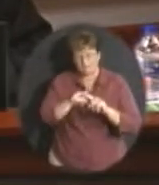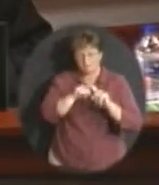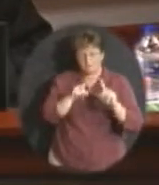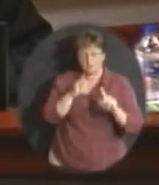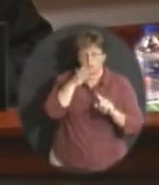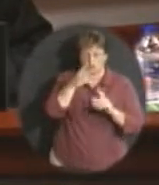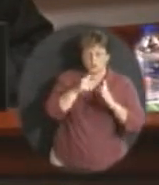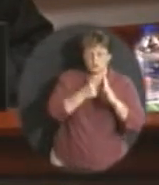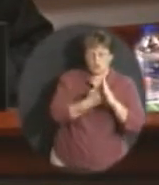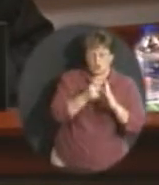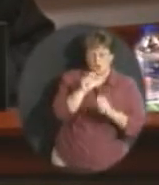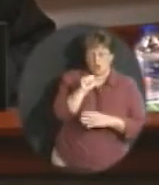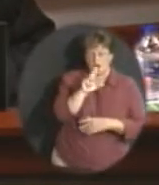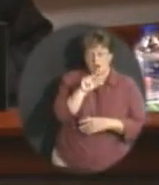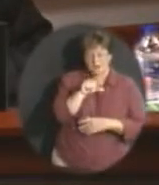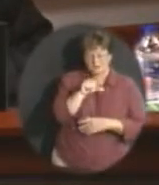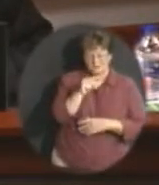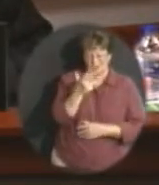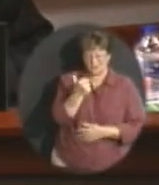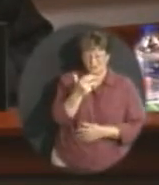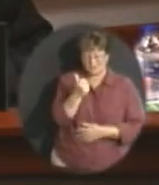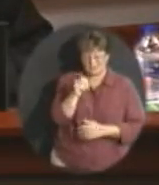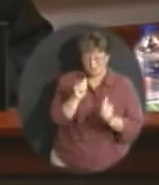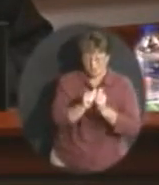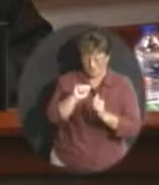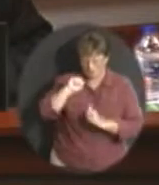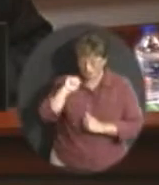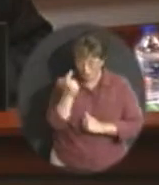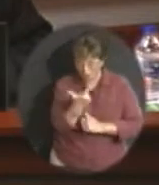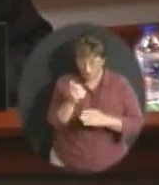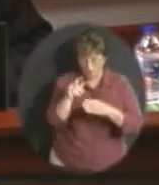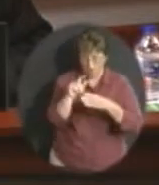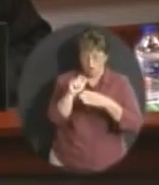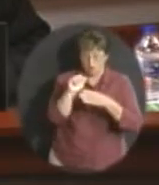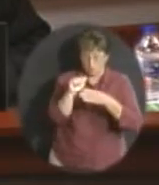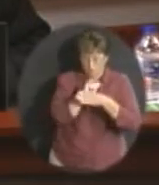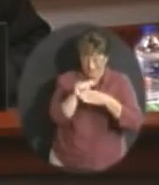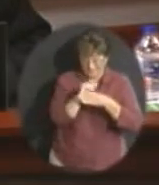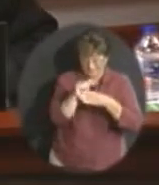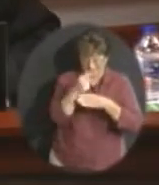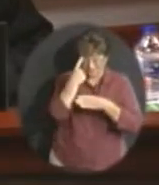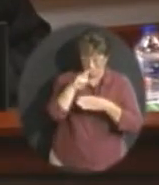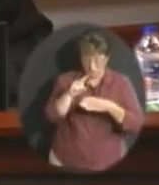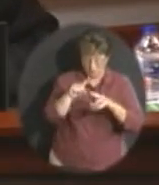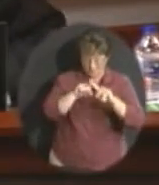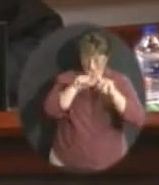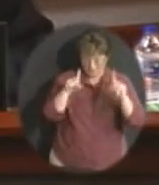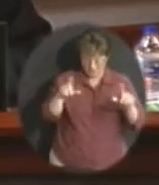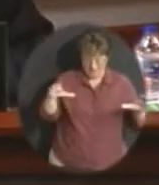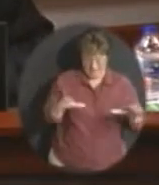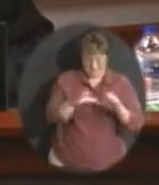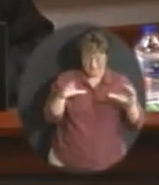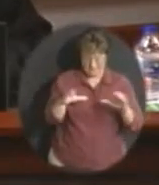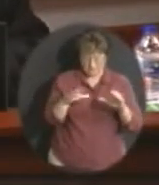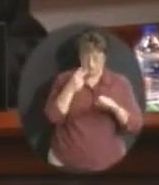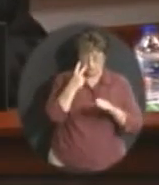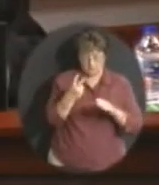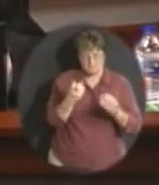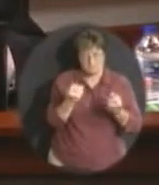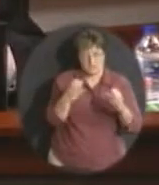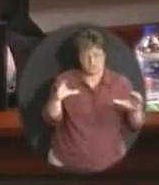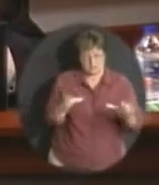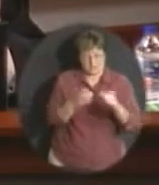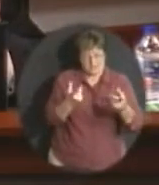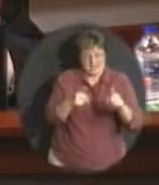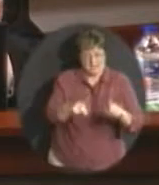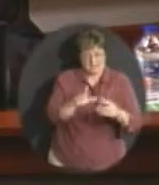athletic practices. So again, that will kick everything off, the activities, so you'll start to see a lot of activity around our schools. When we're getting ready, and I